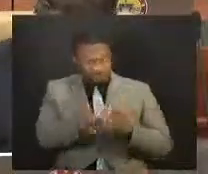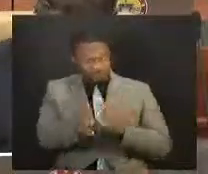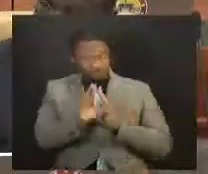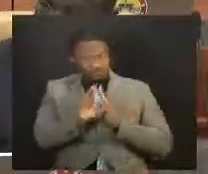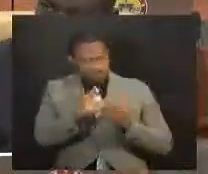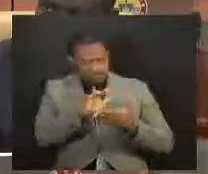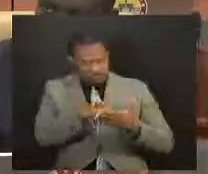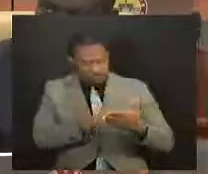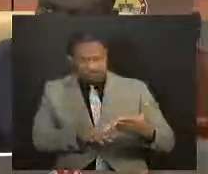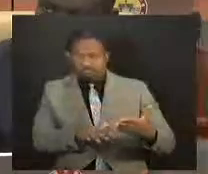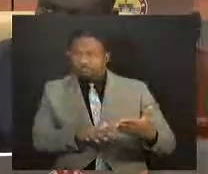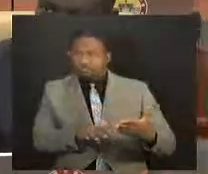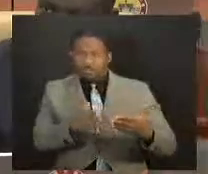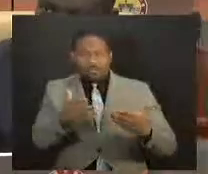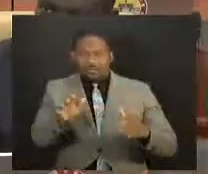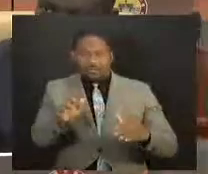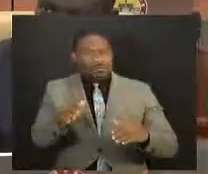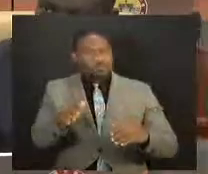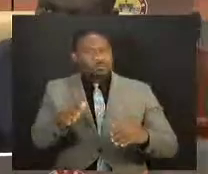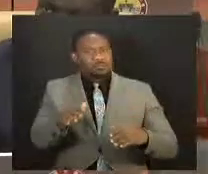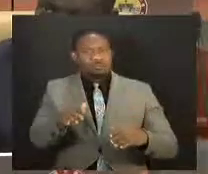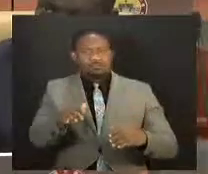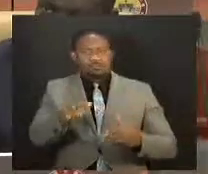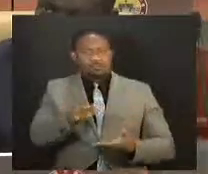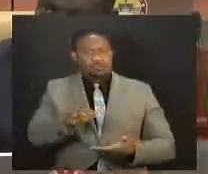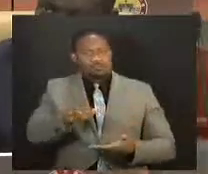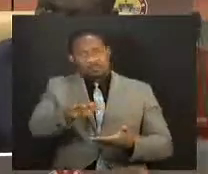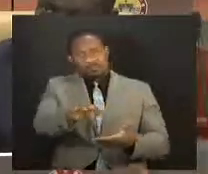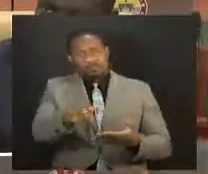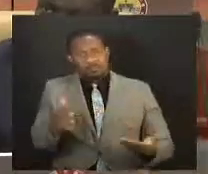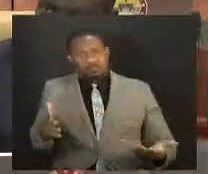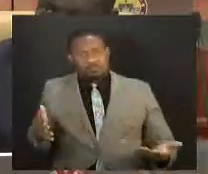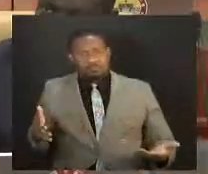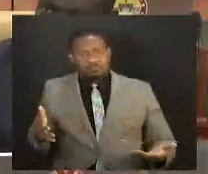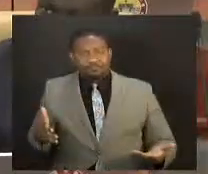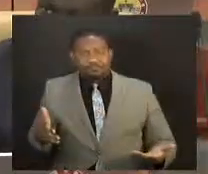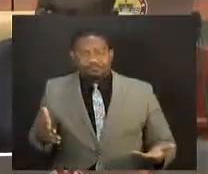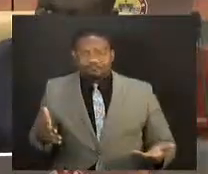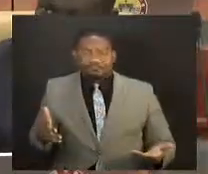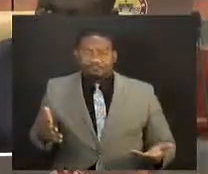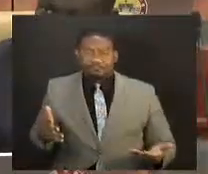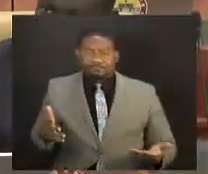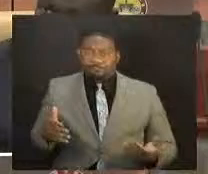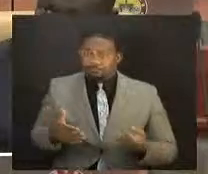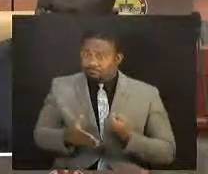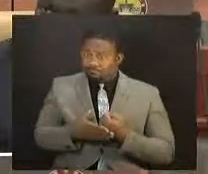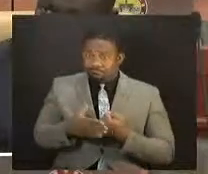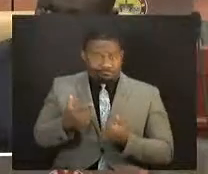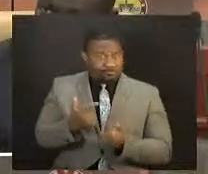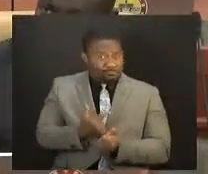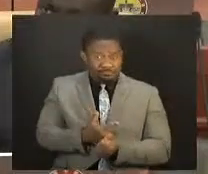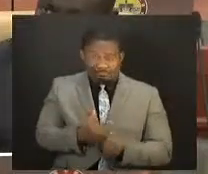award a contract. One of the most respected institutions in this country is the Bank of Ghana.